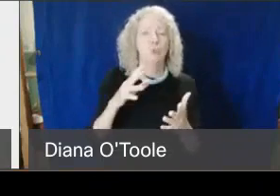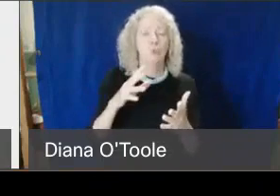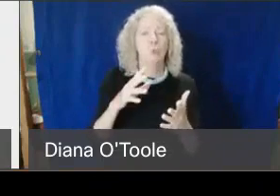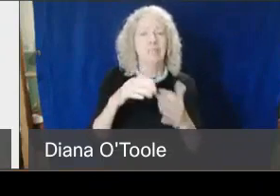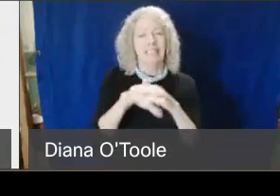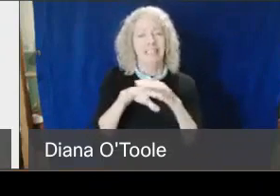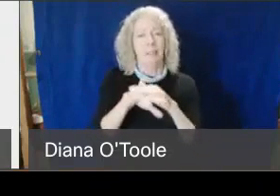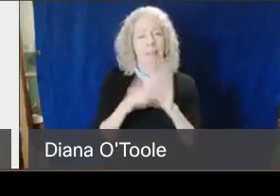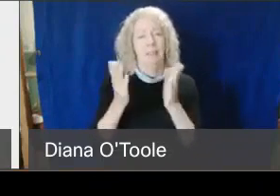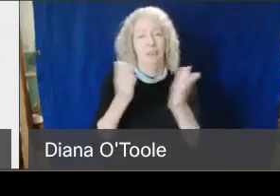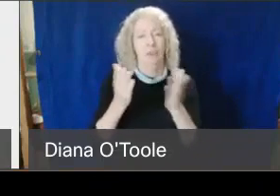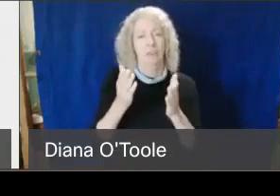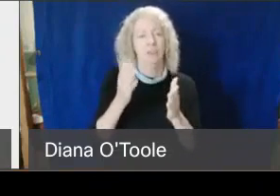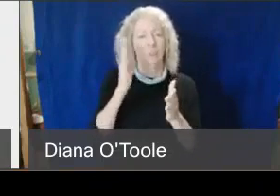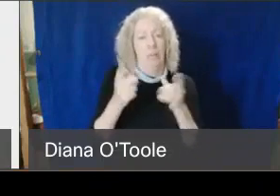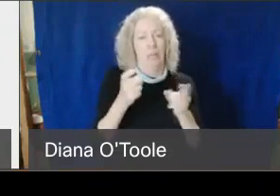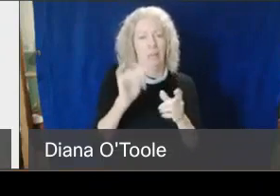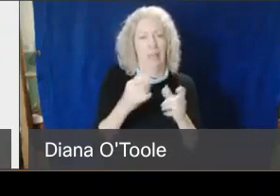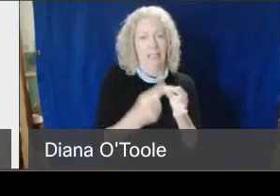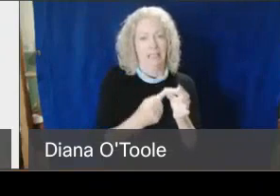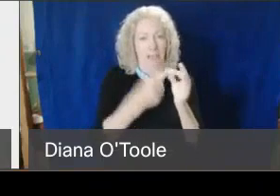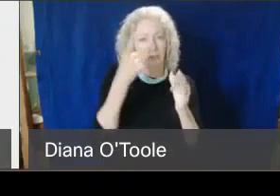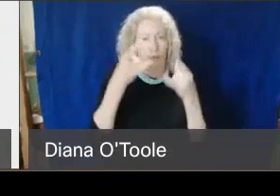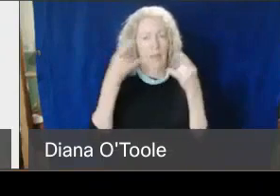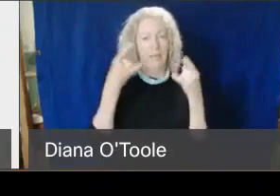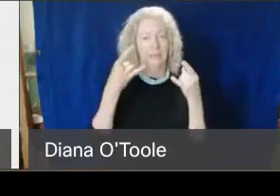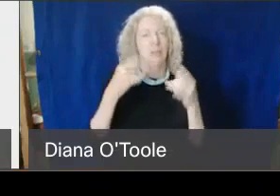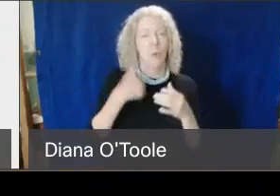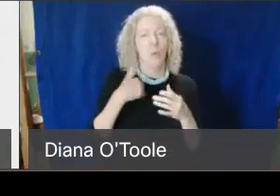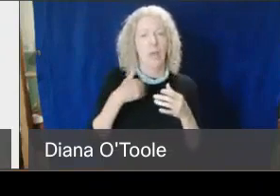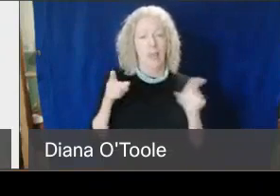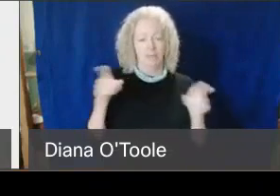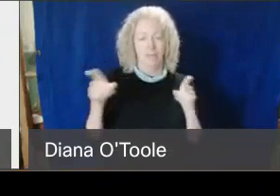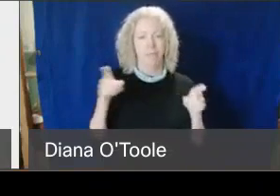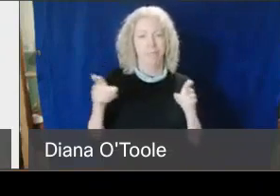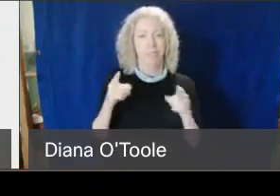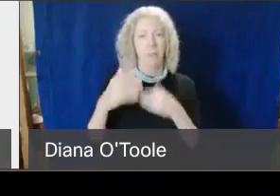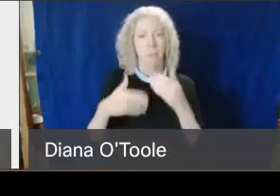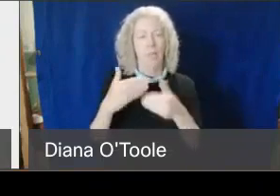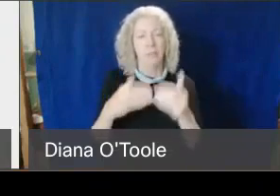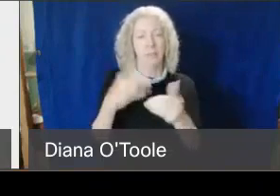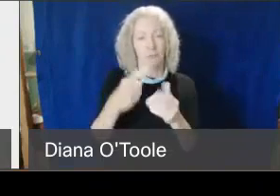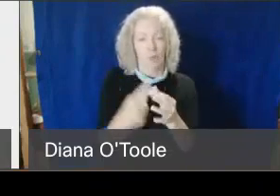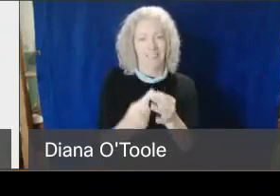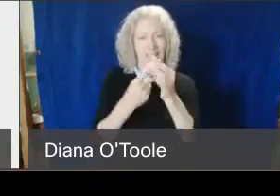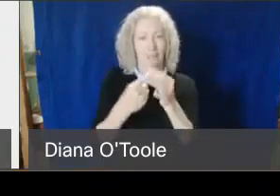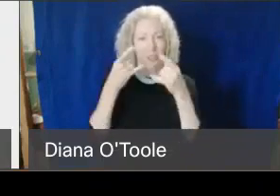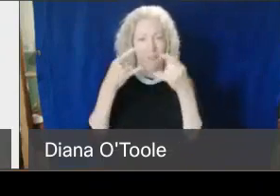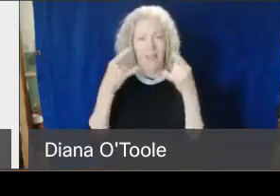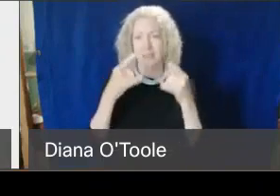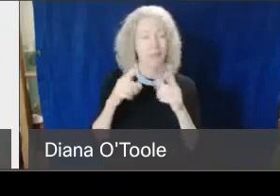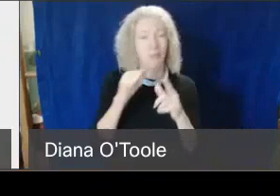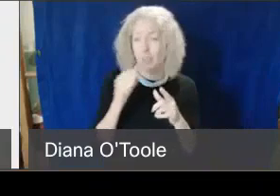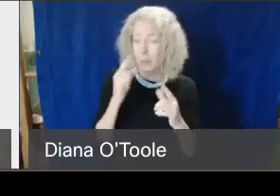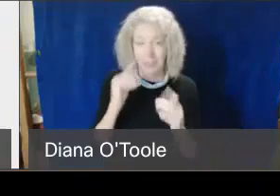accessibility services. And so we have process in place to deal with exceptions, but we're not expecting a lot of those.